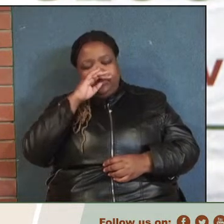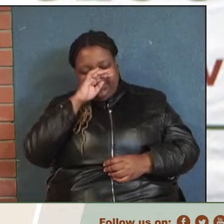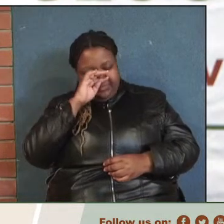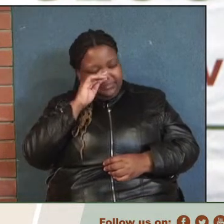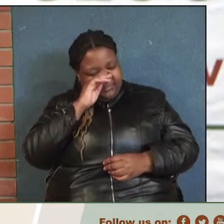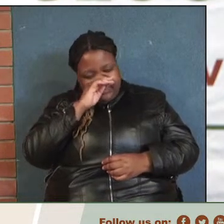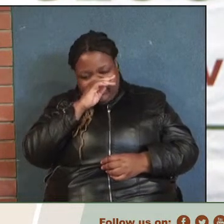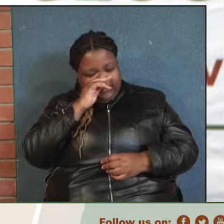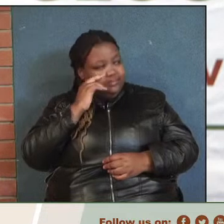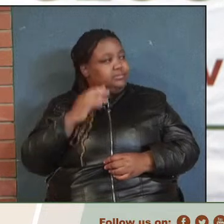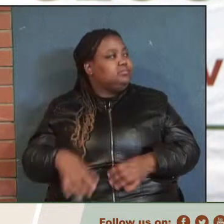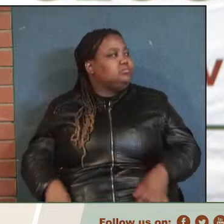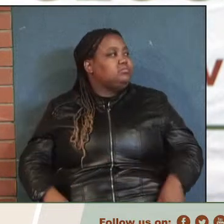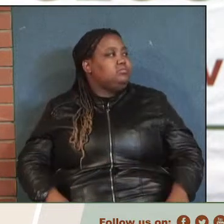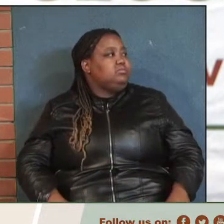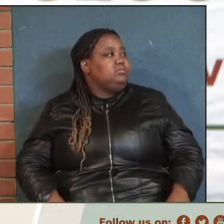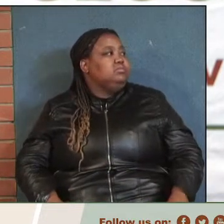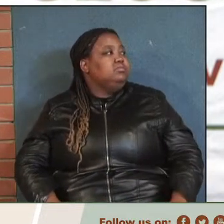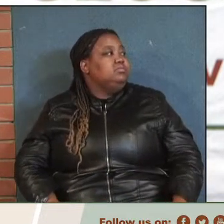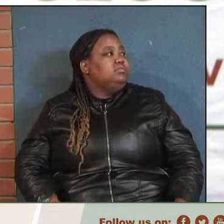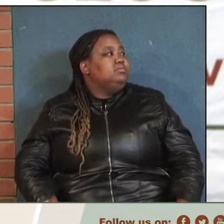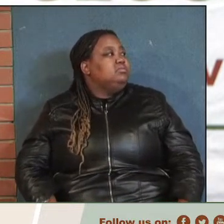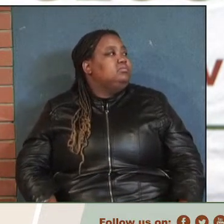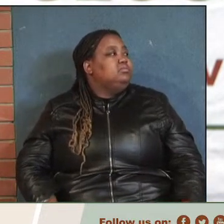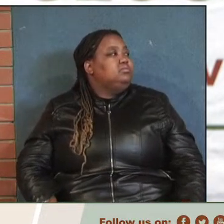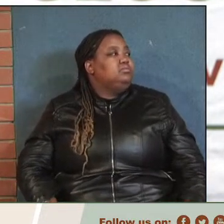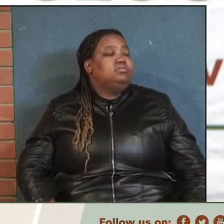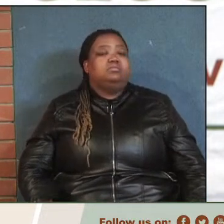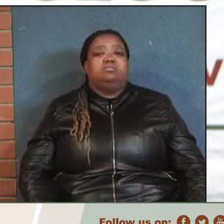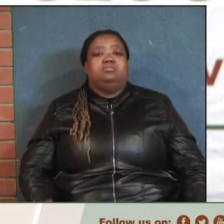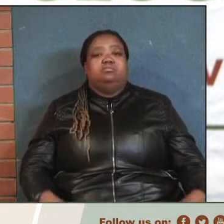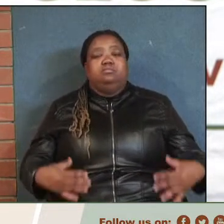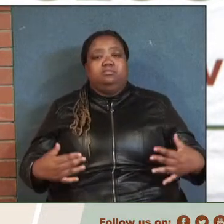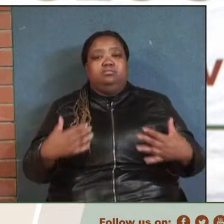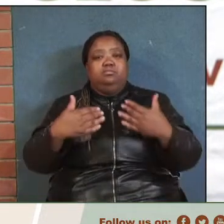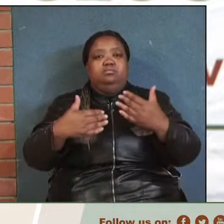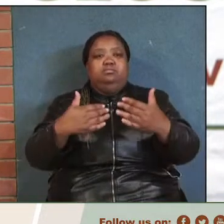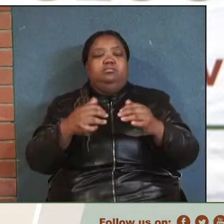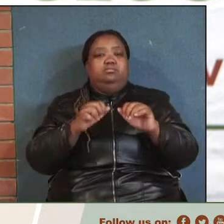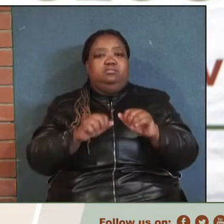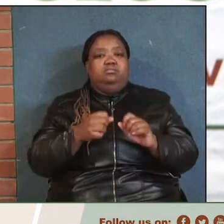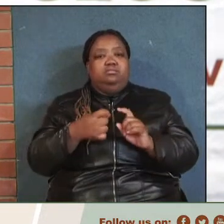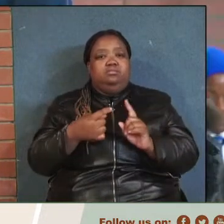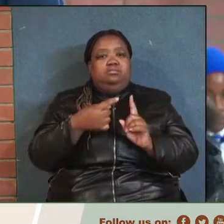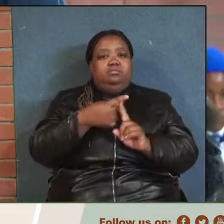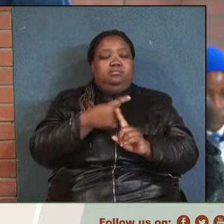I'm extremely apologetic about that. Now, proceeding without any deviation or rather procrastination.